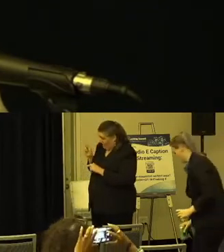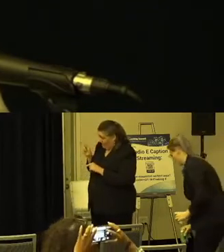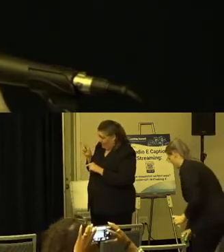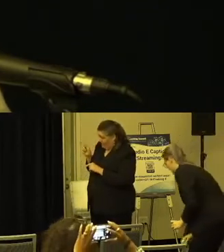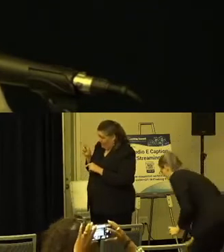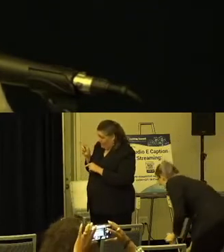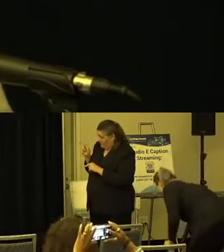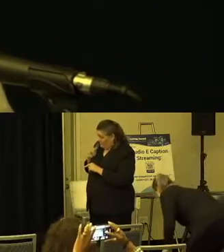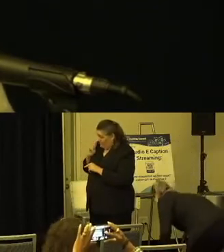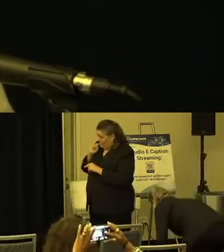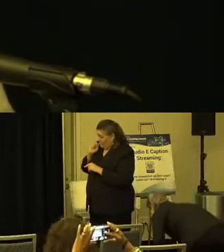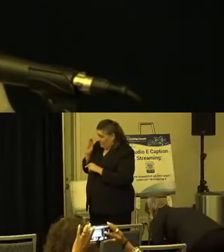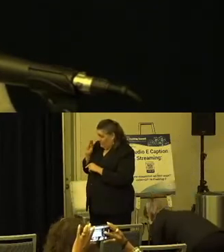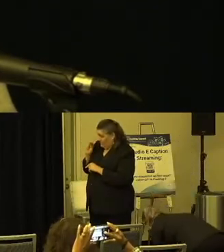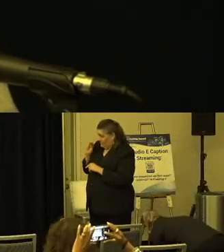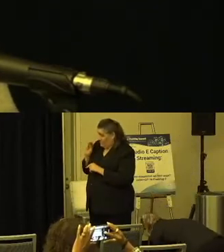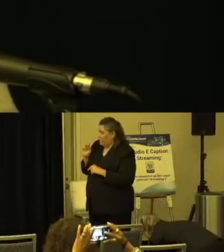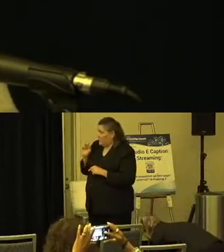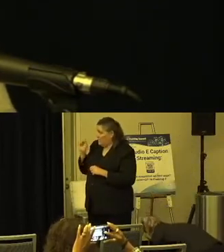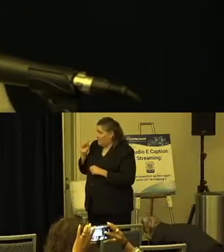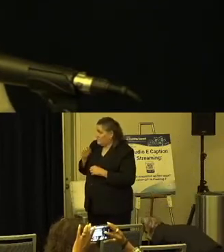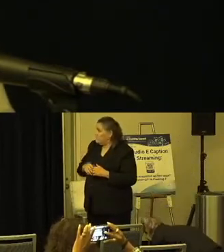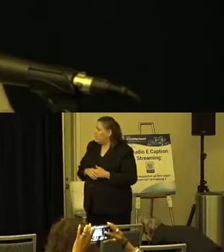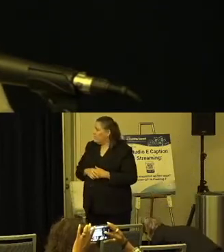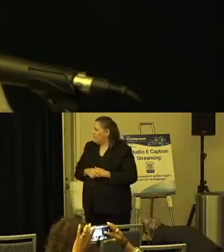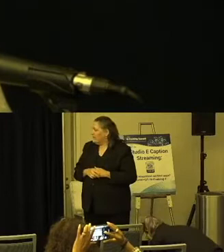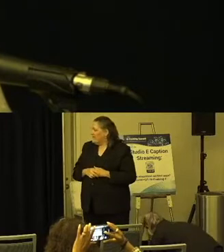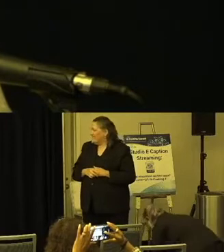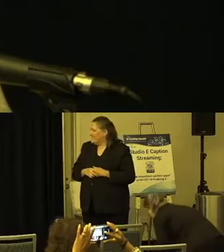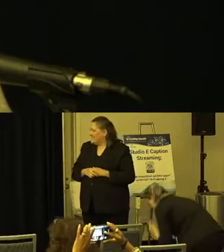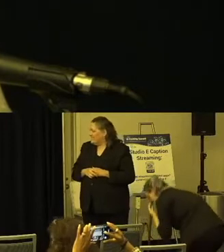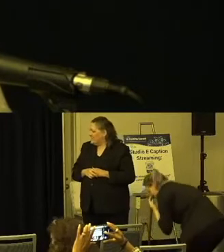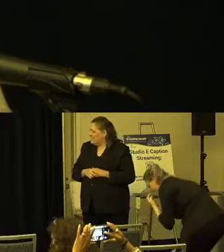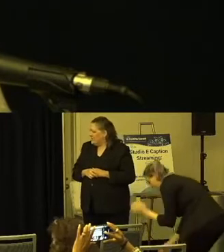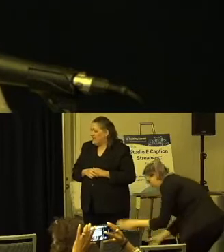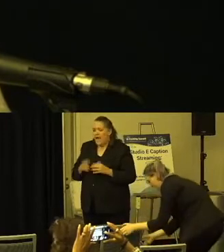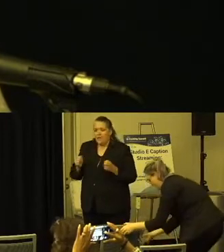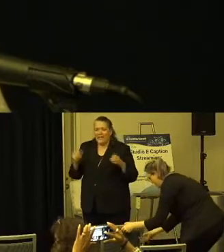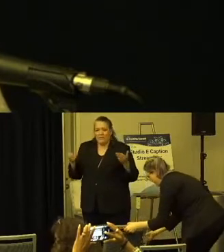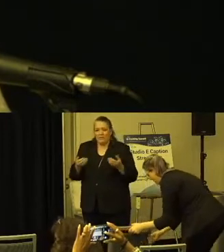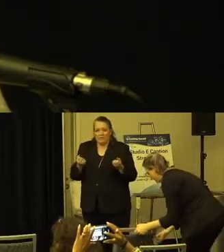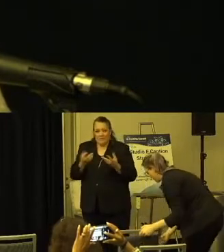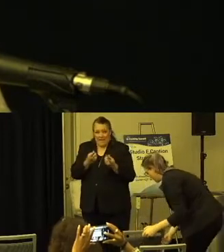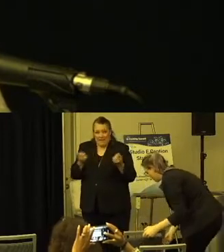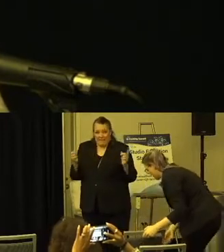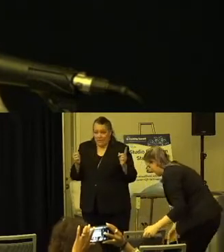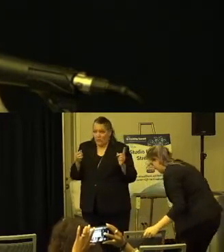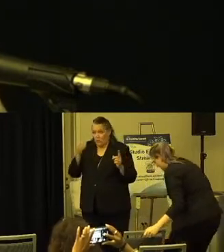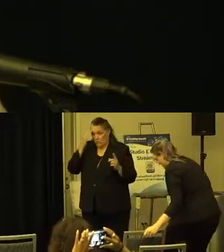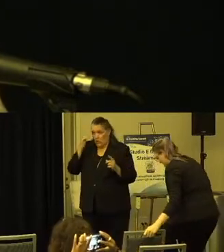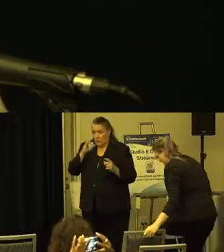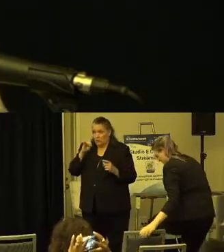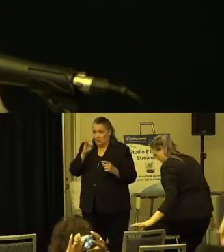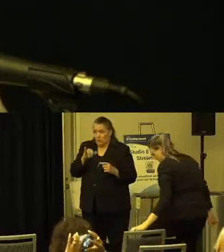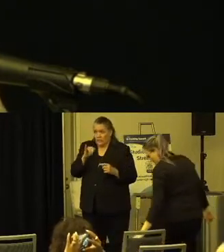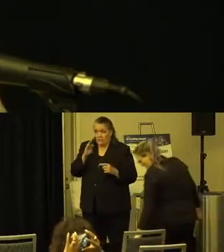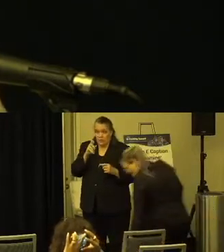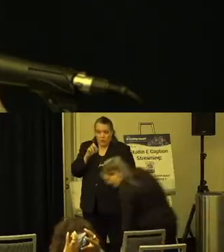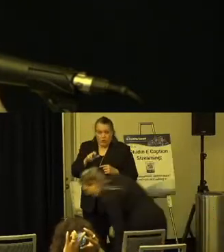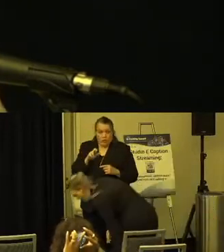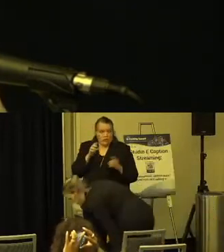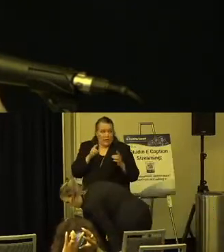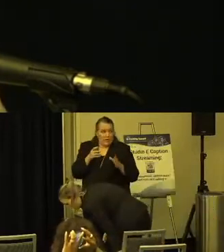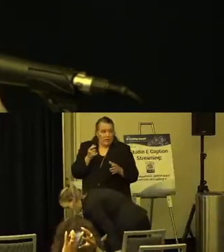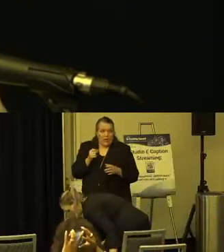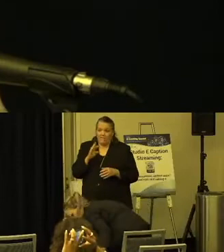And I would like to introduce, many of you will know Judy Brewer, the director of the Web